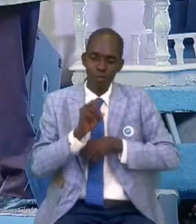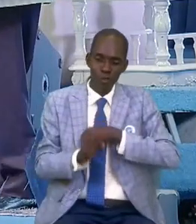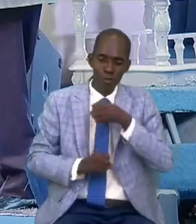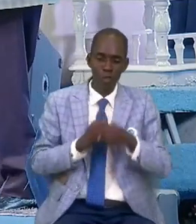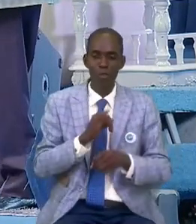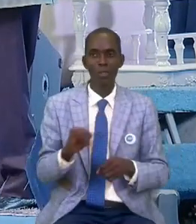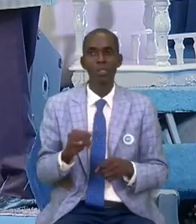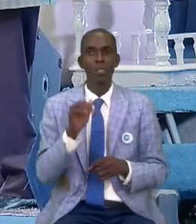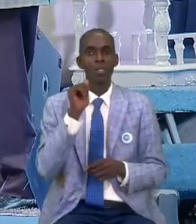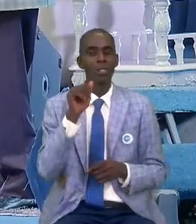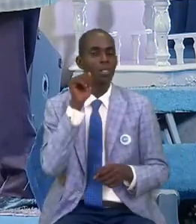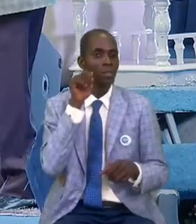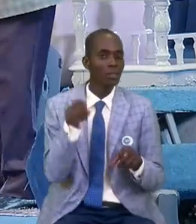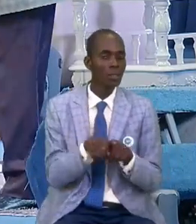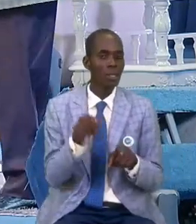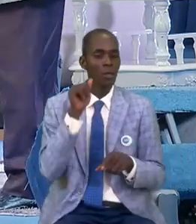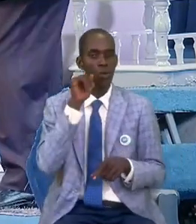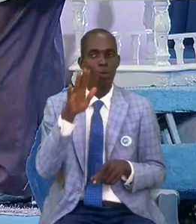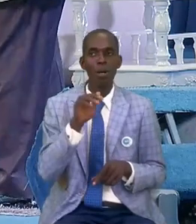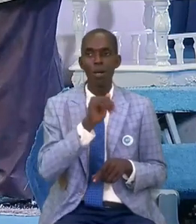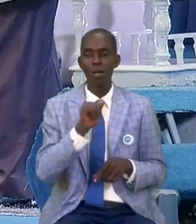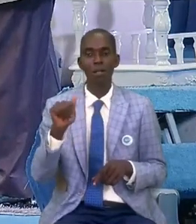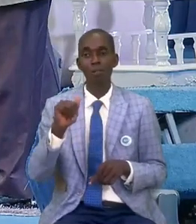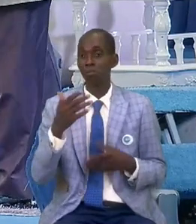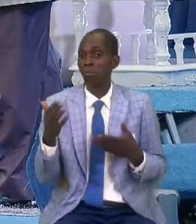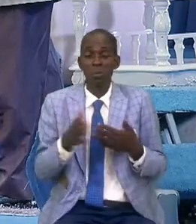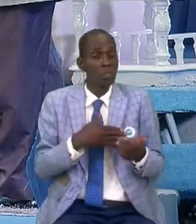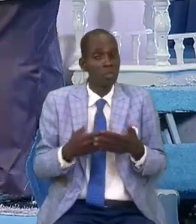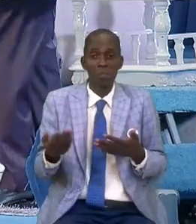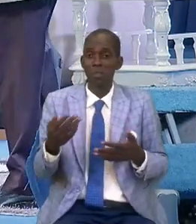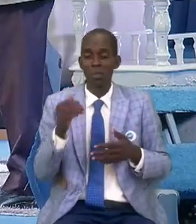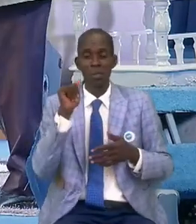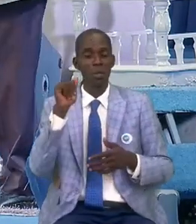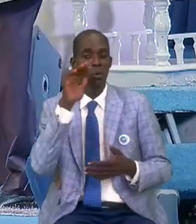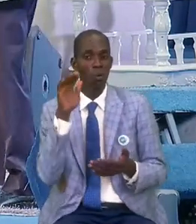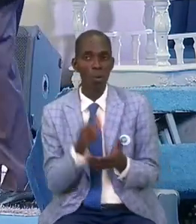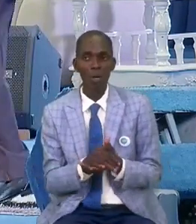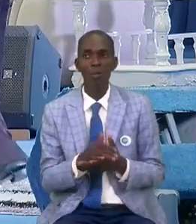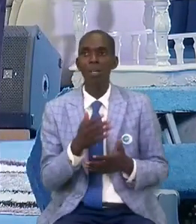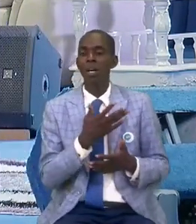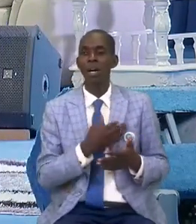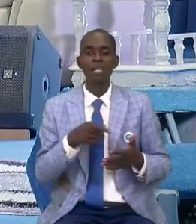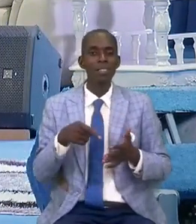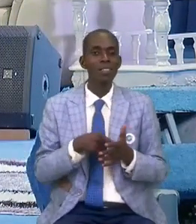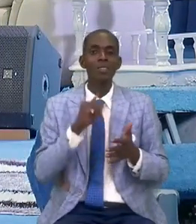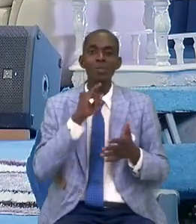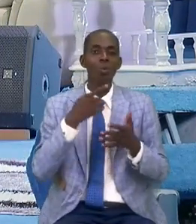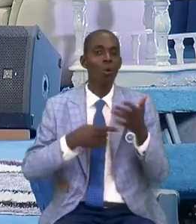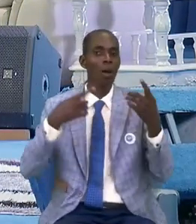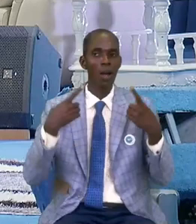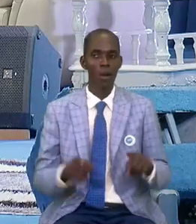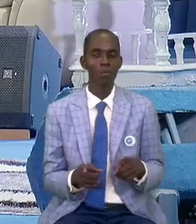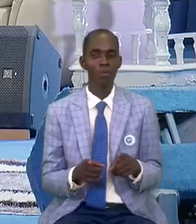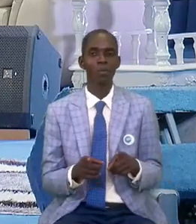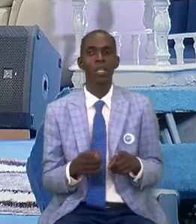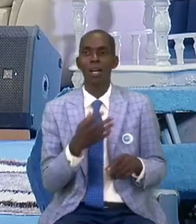a wife, and this what happened. She's called Mrs. Deborah, and she was diagnosed with having a